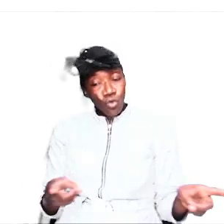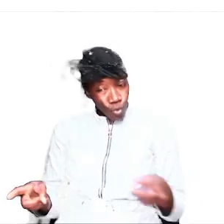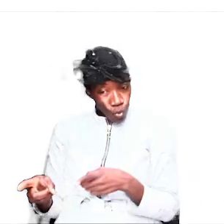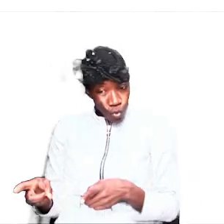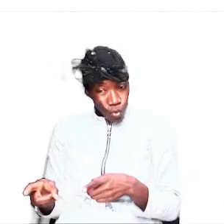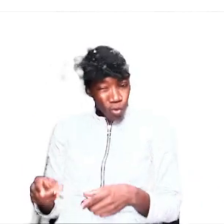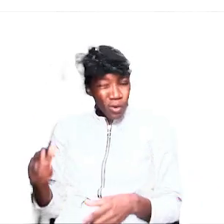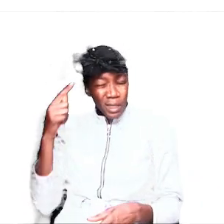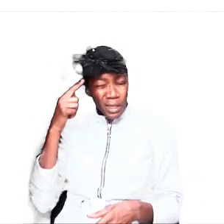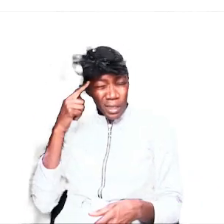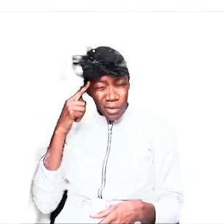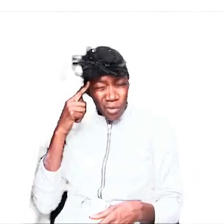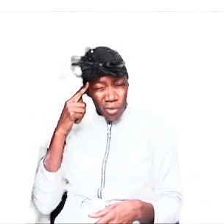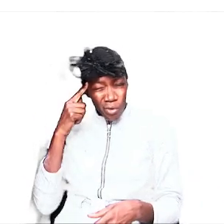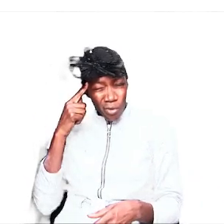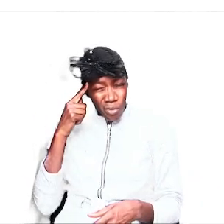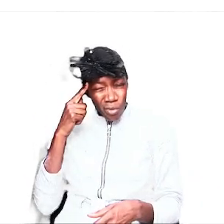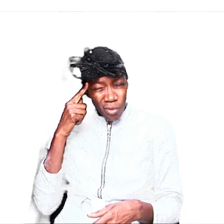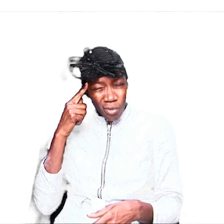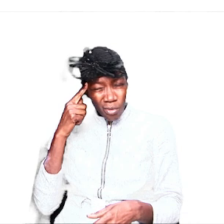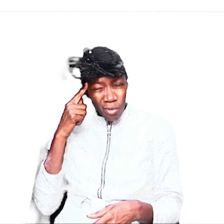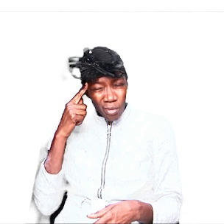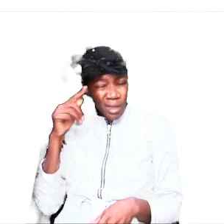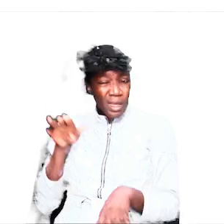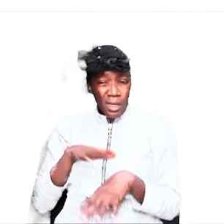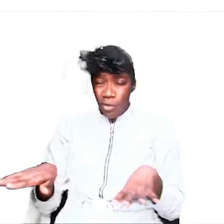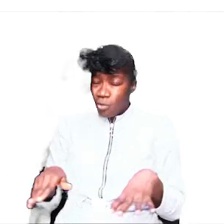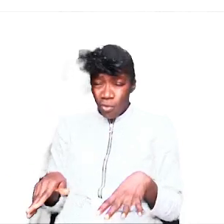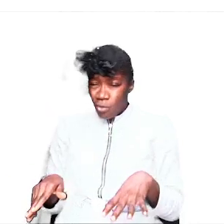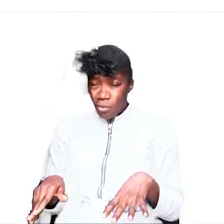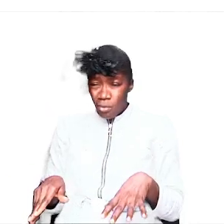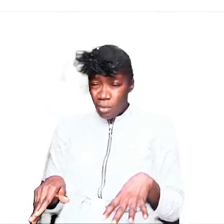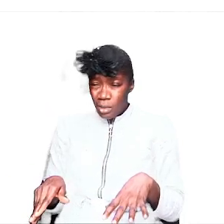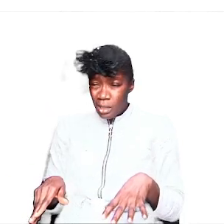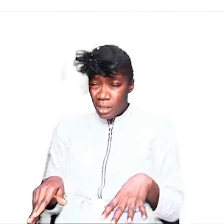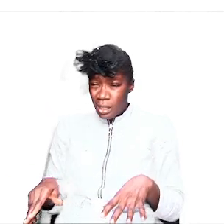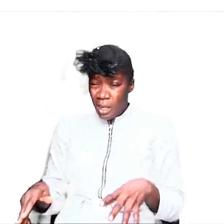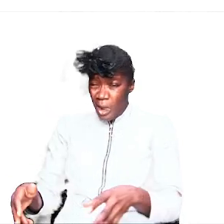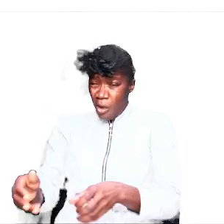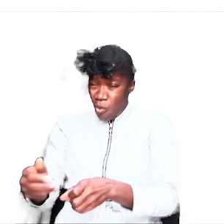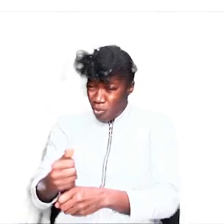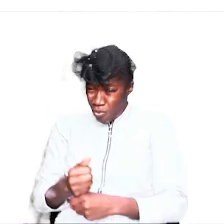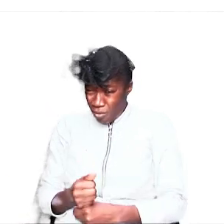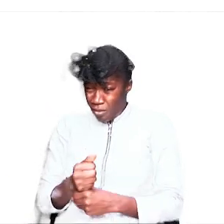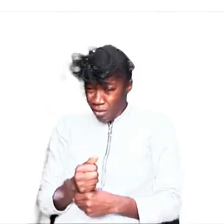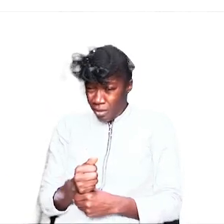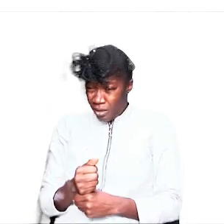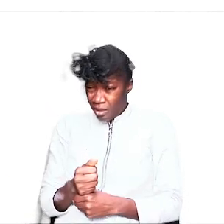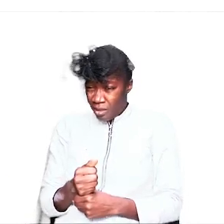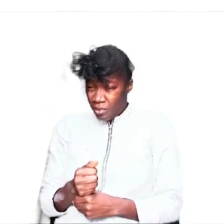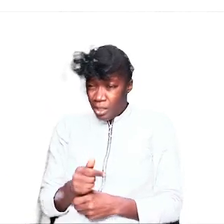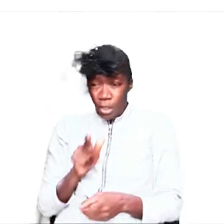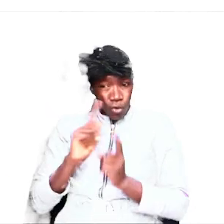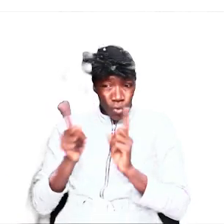We know that we should not have another brother or sister in our hearts, but we do it.